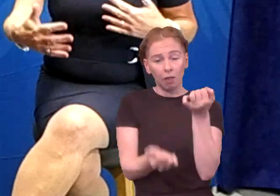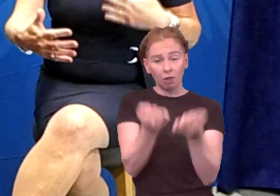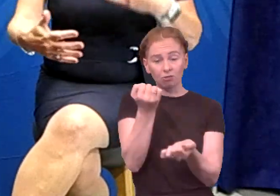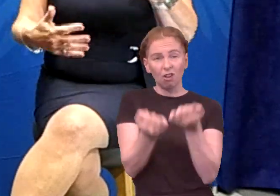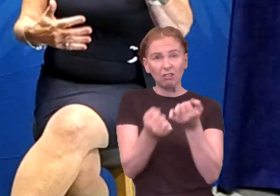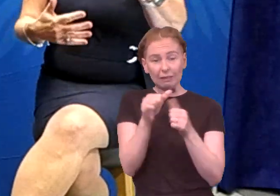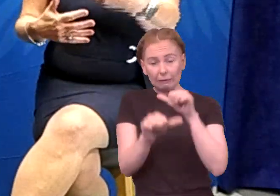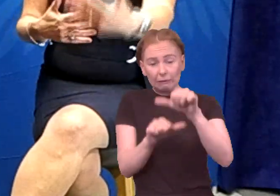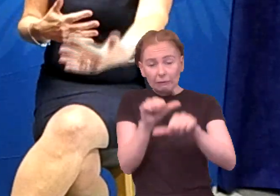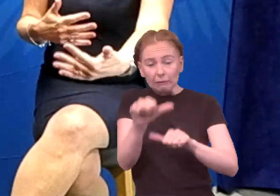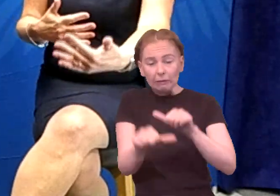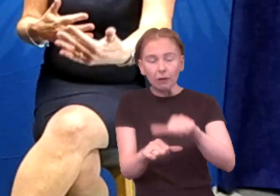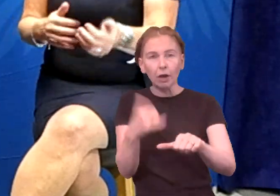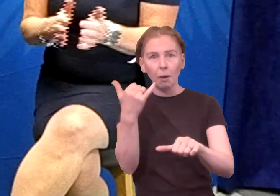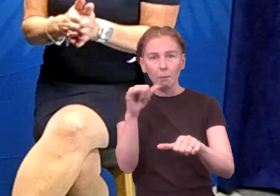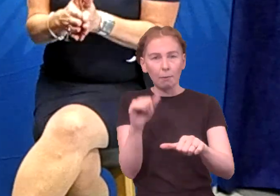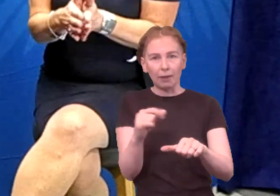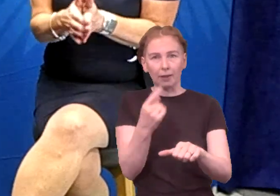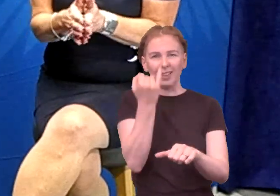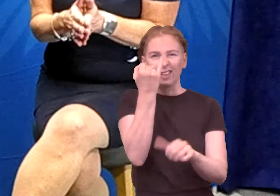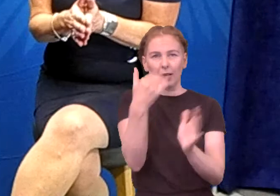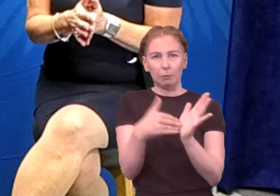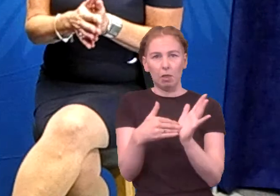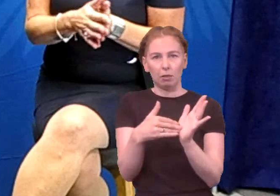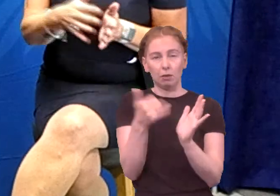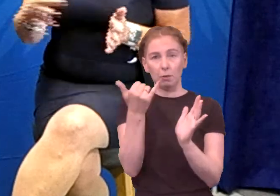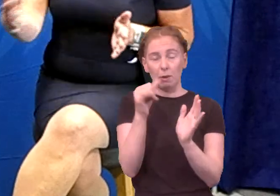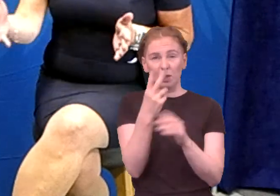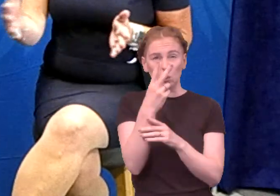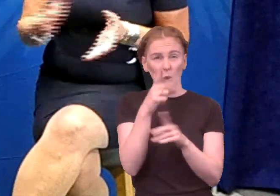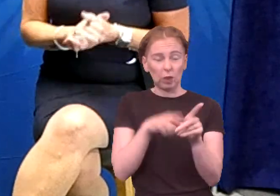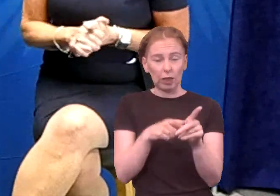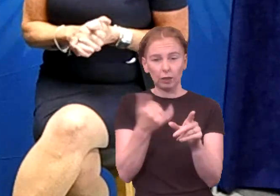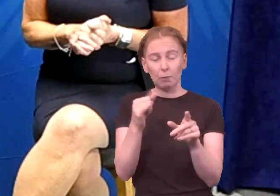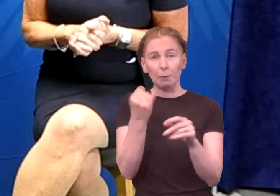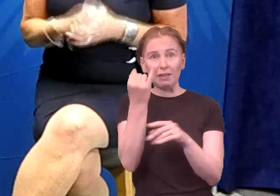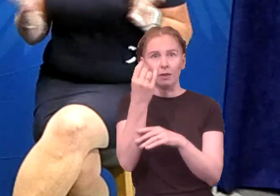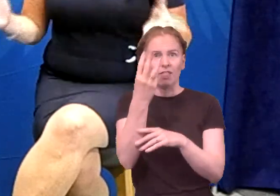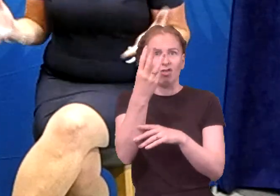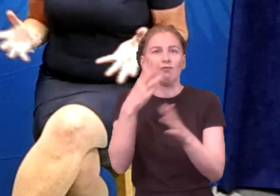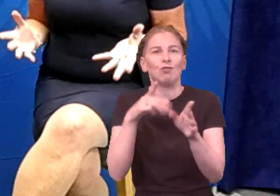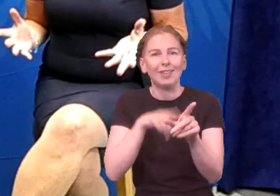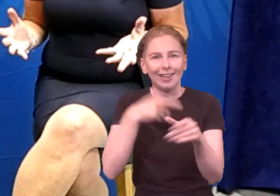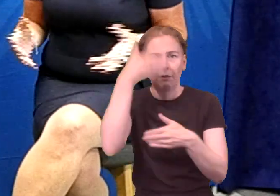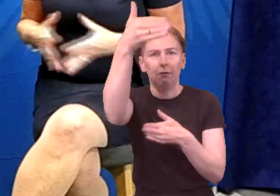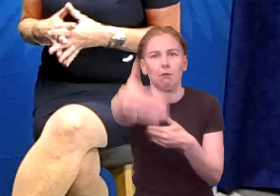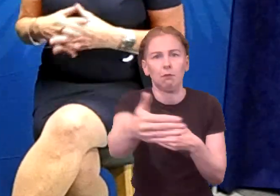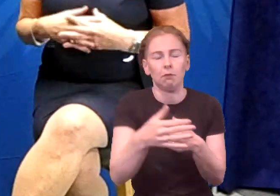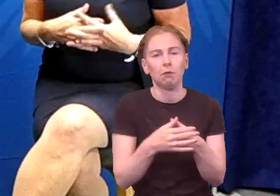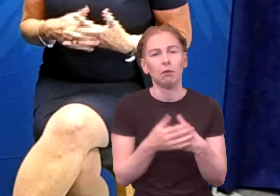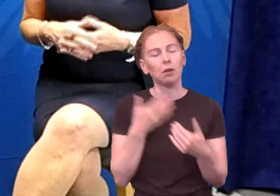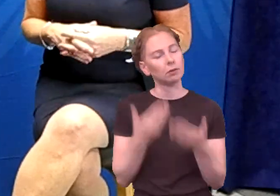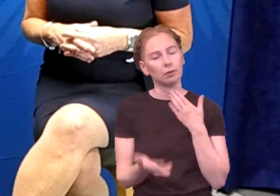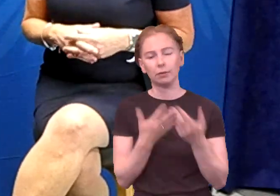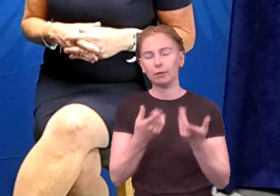in 2 years, sometimes in 3 years. But we will remain with that individual for as long as they need, providing that support and care for them